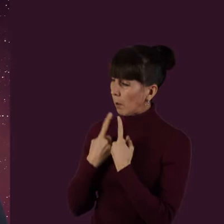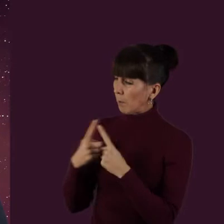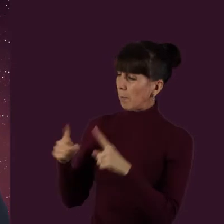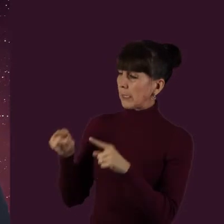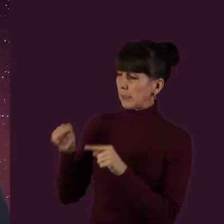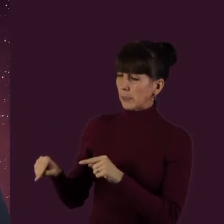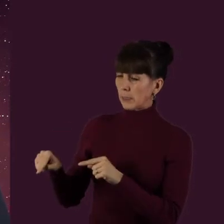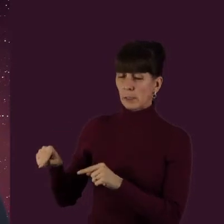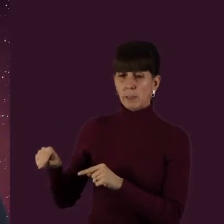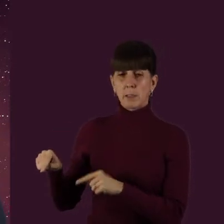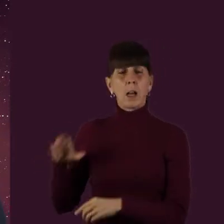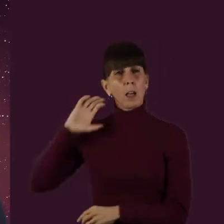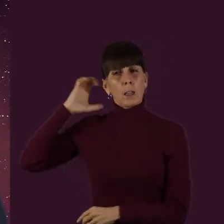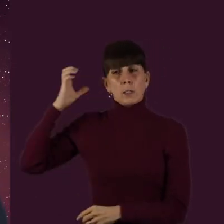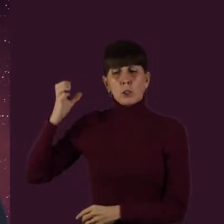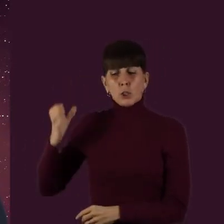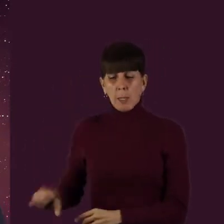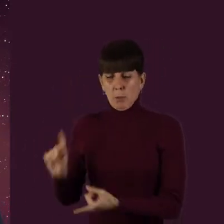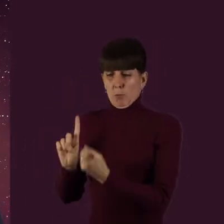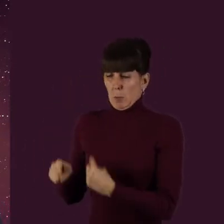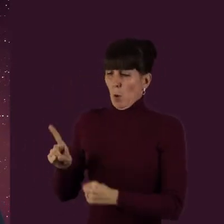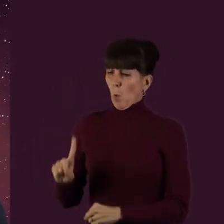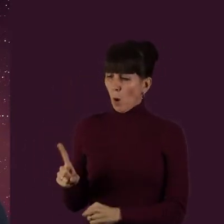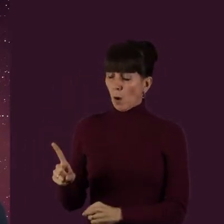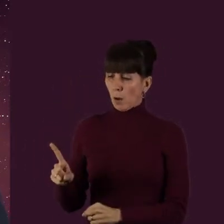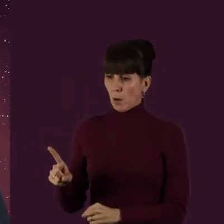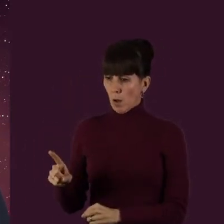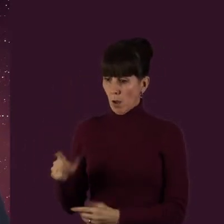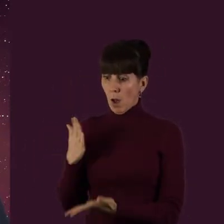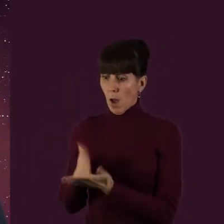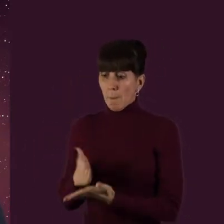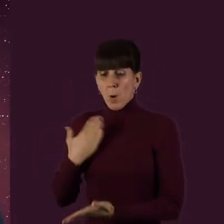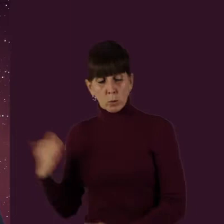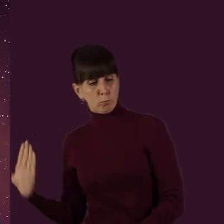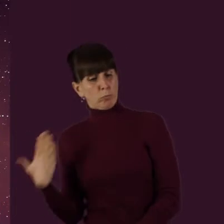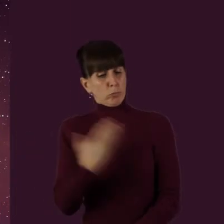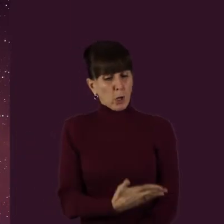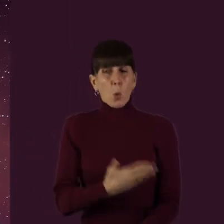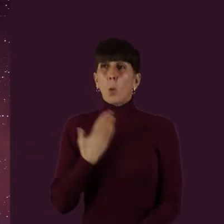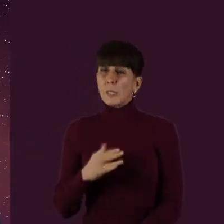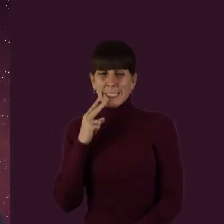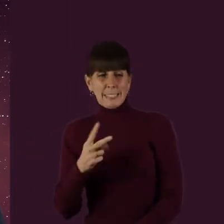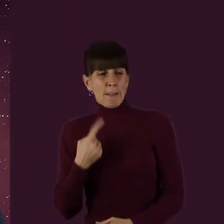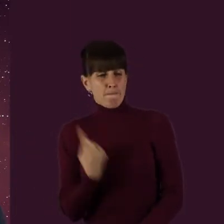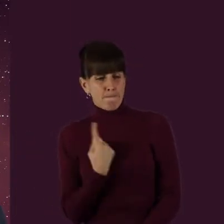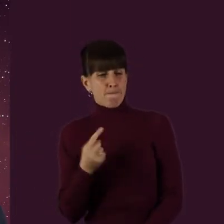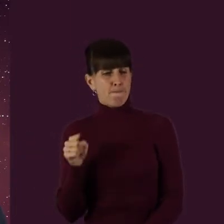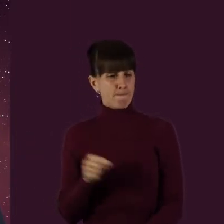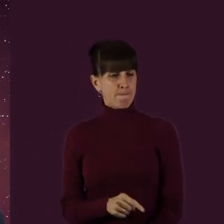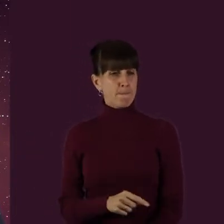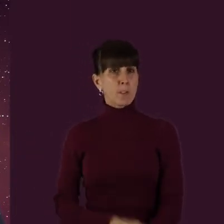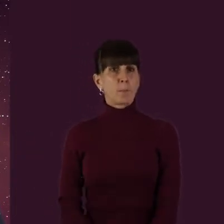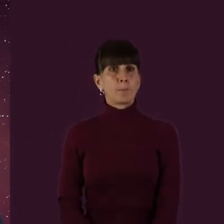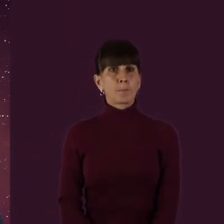shepherds' response was amazing. They said, "Let's go and see for ourselves this thing the Lord has told us